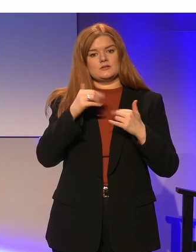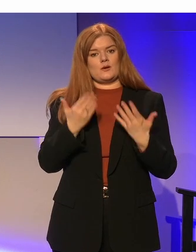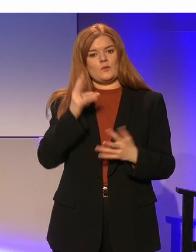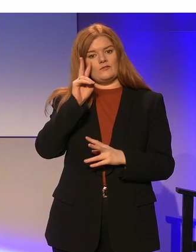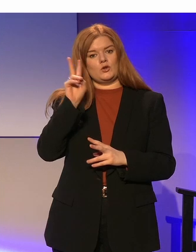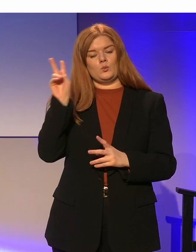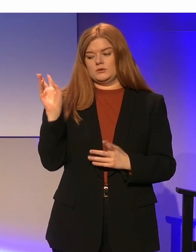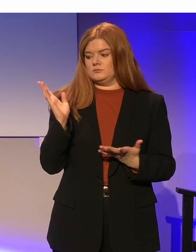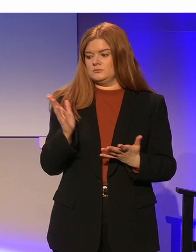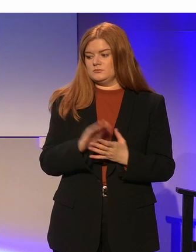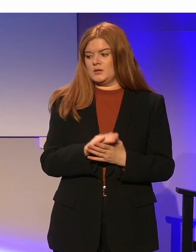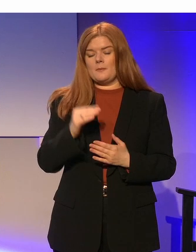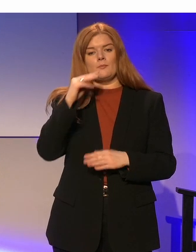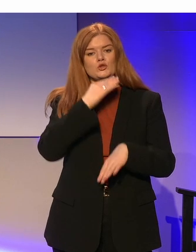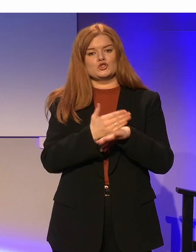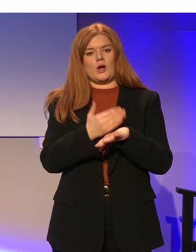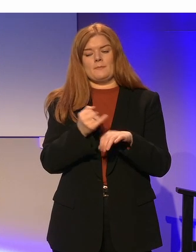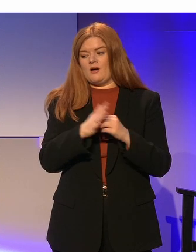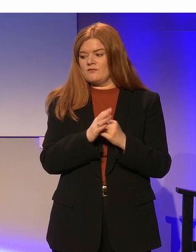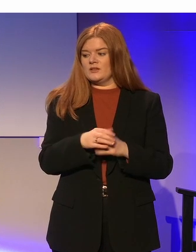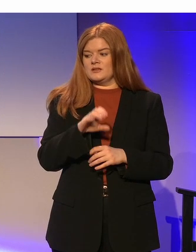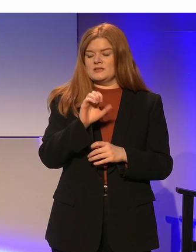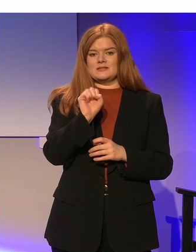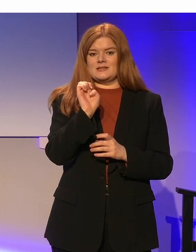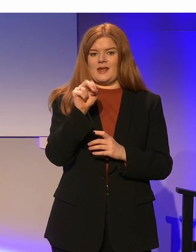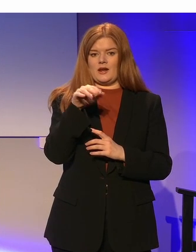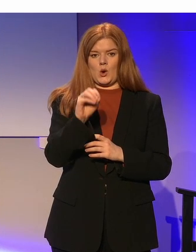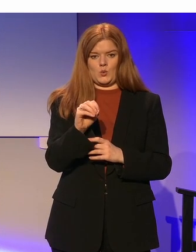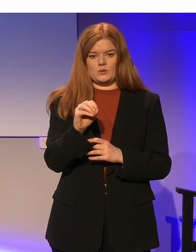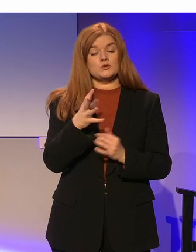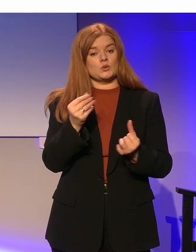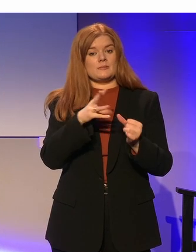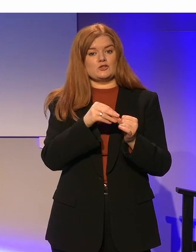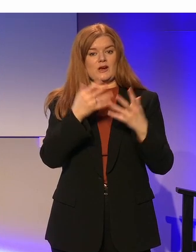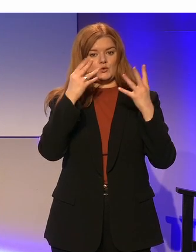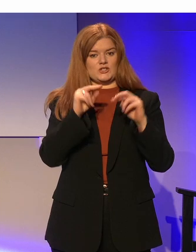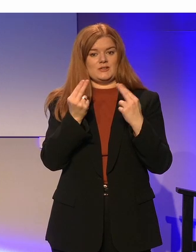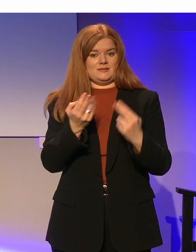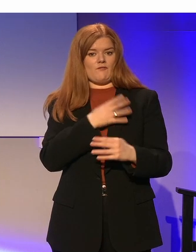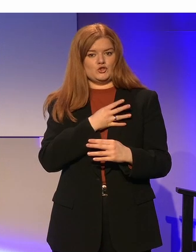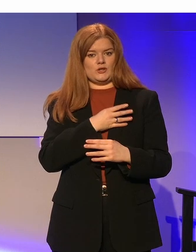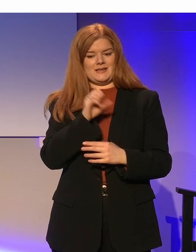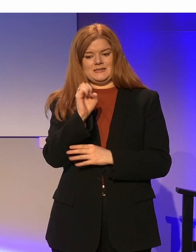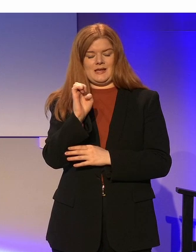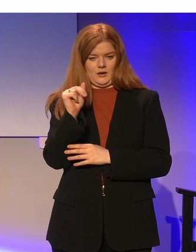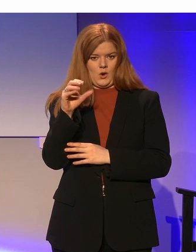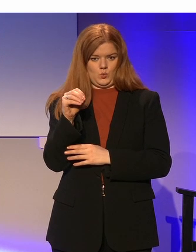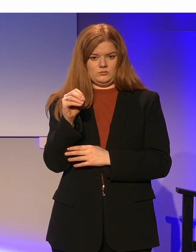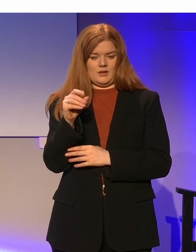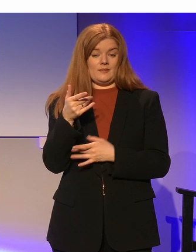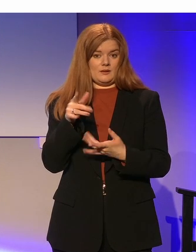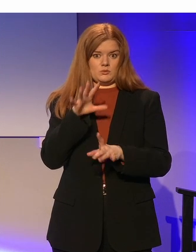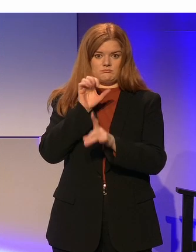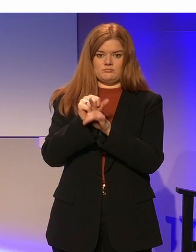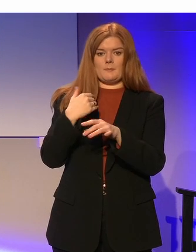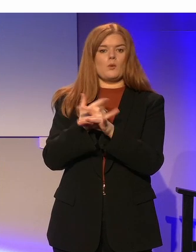at the critical role of the CNO. So the Special Educational Needs Officer was identified